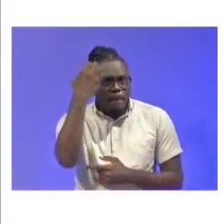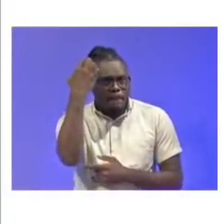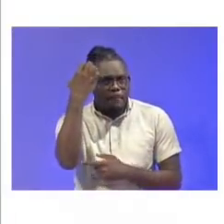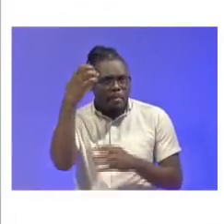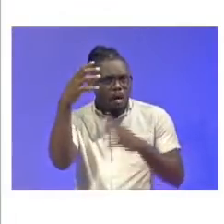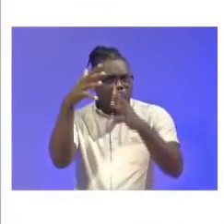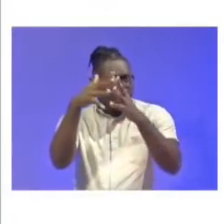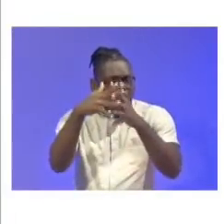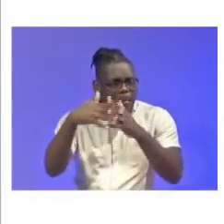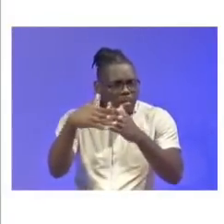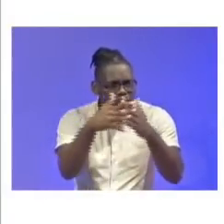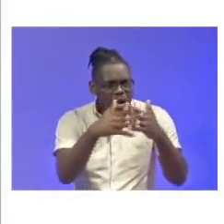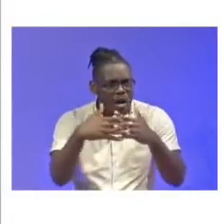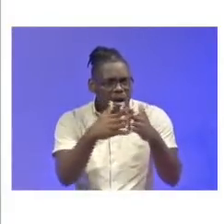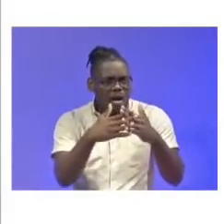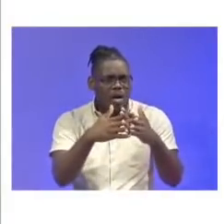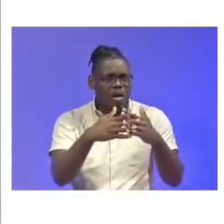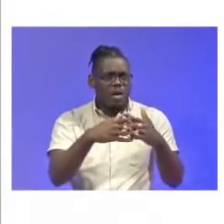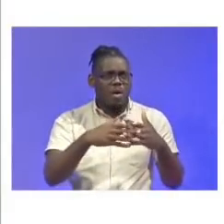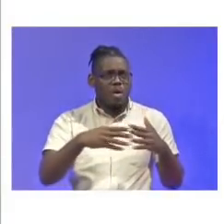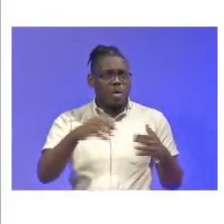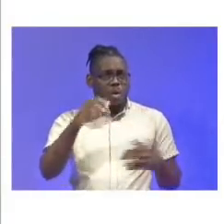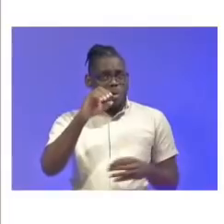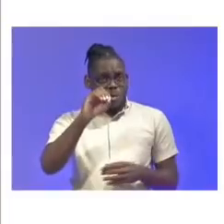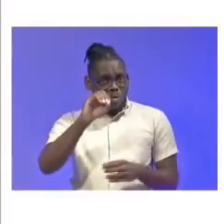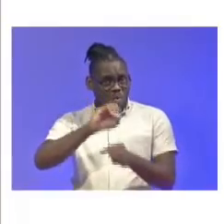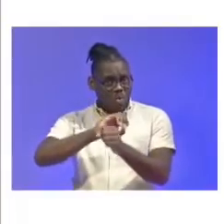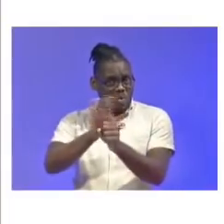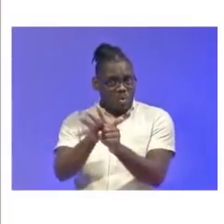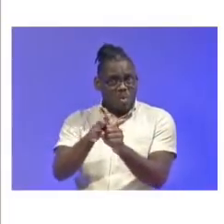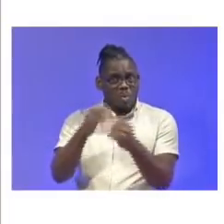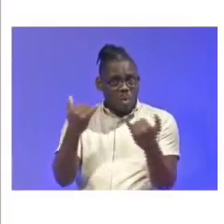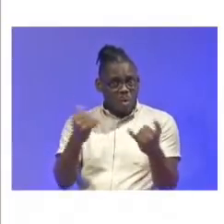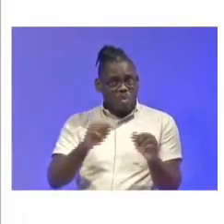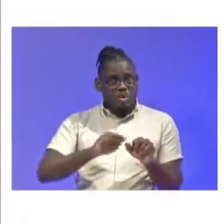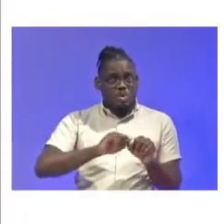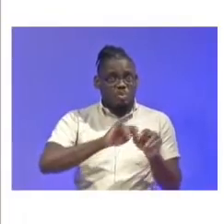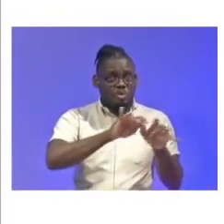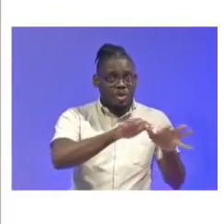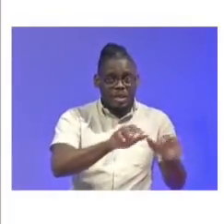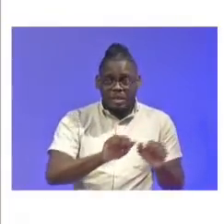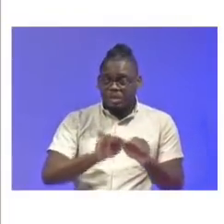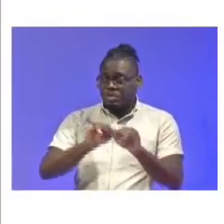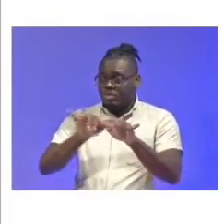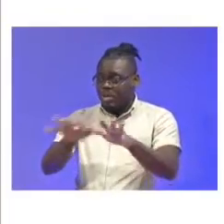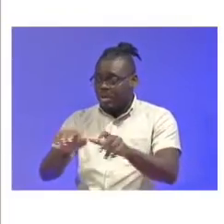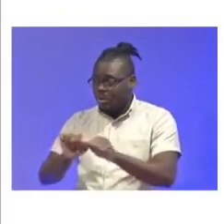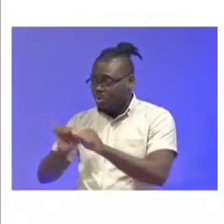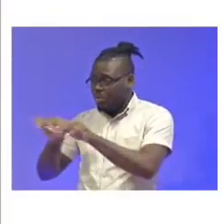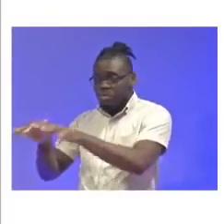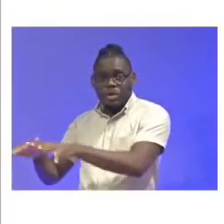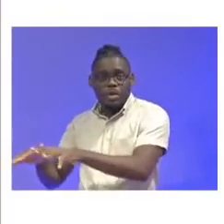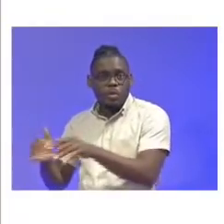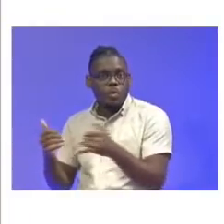causing havoc because of its exponential spread in every of the 90 countries it is